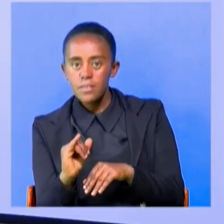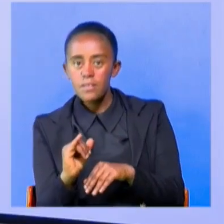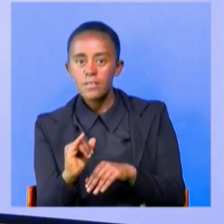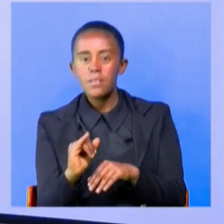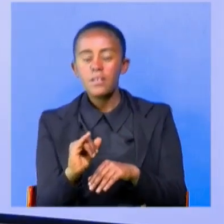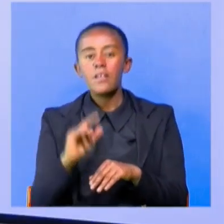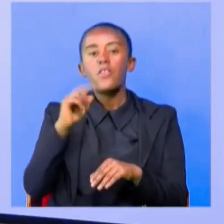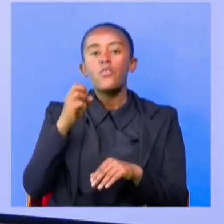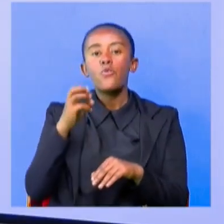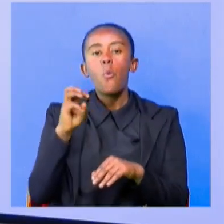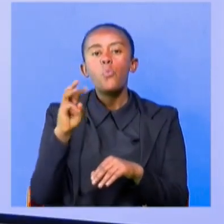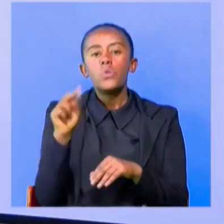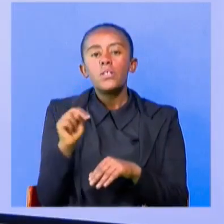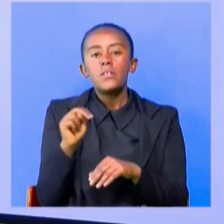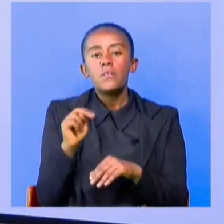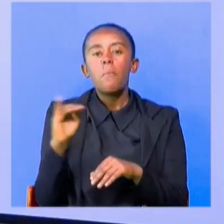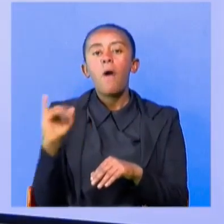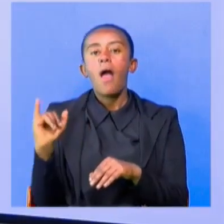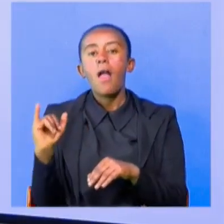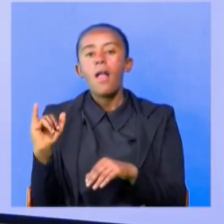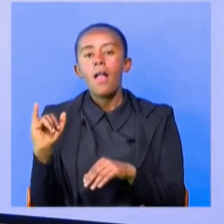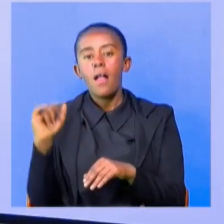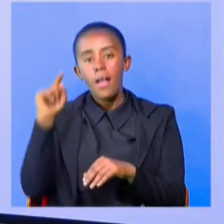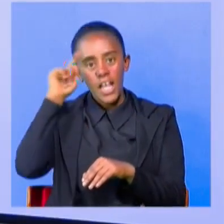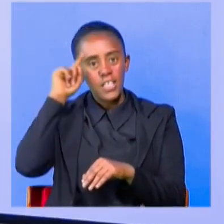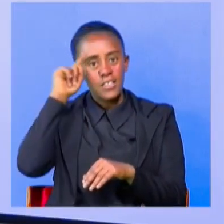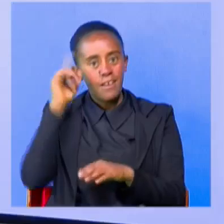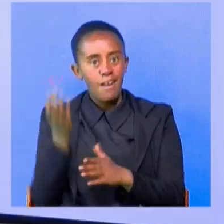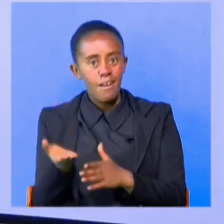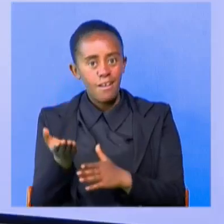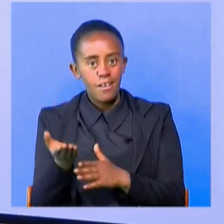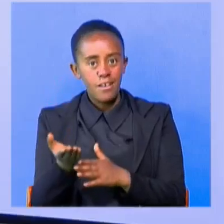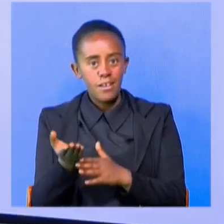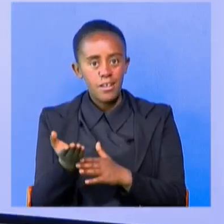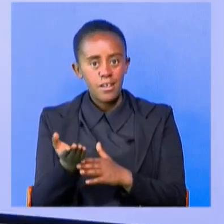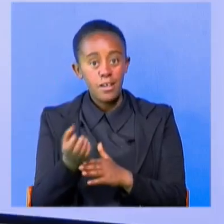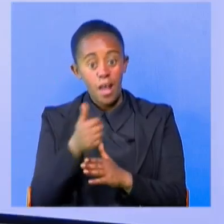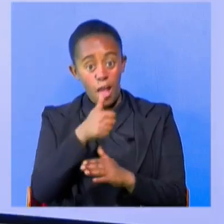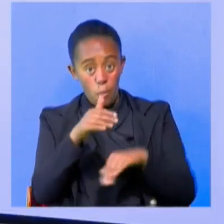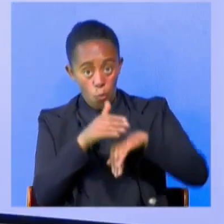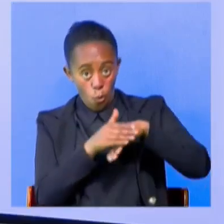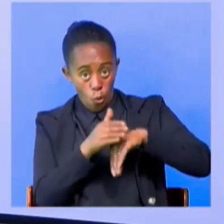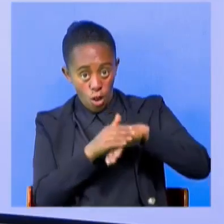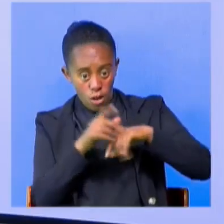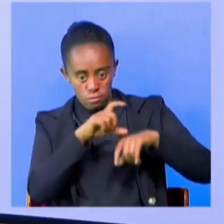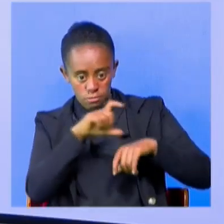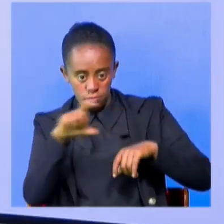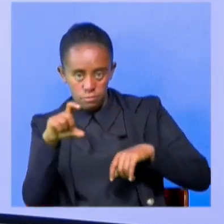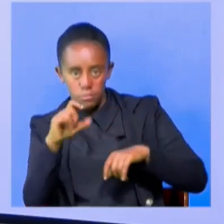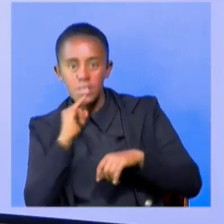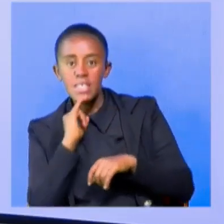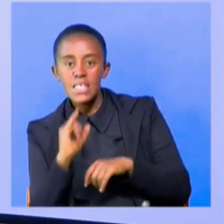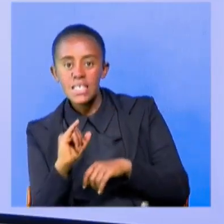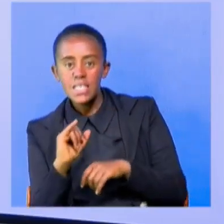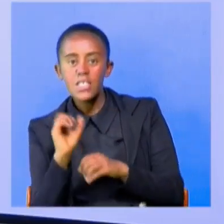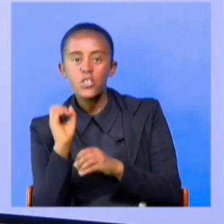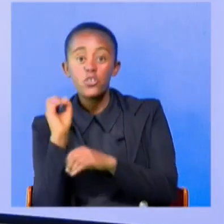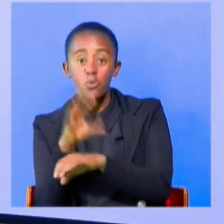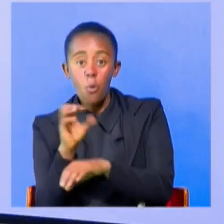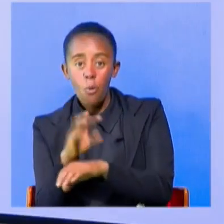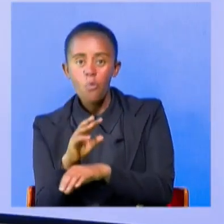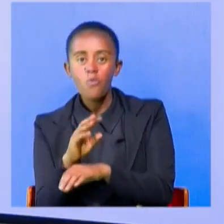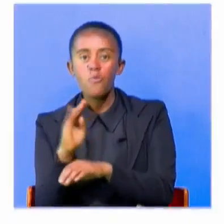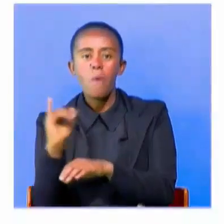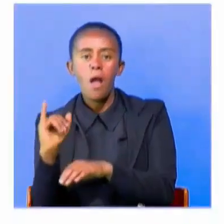thrown by whom? By Khadija. A ball is thrown by